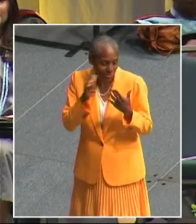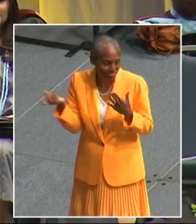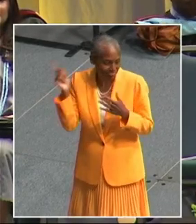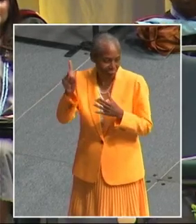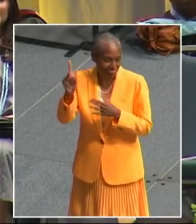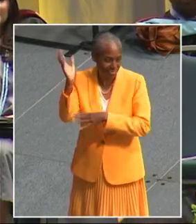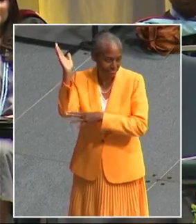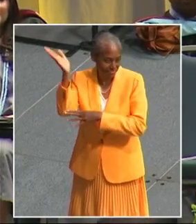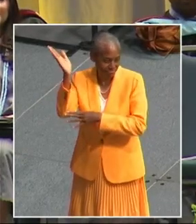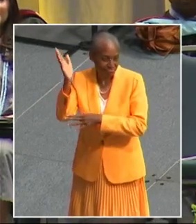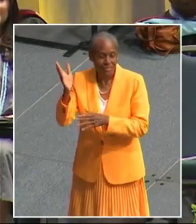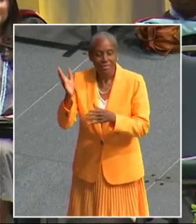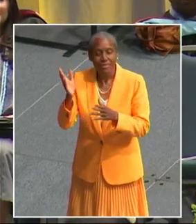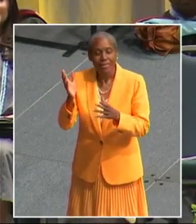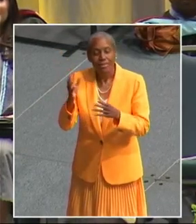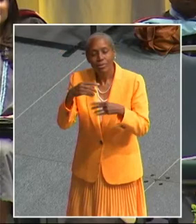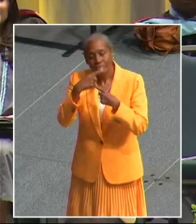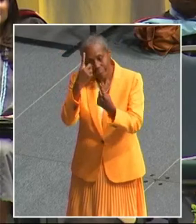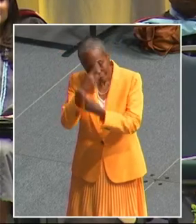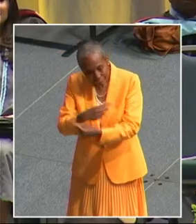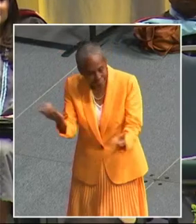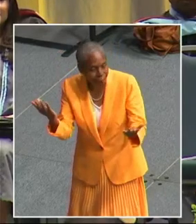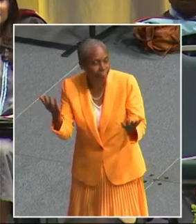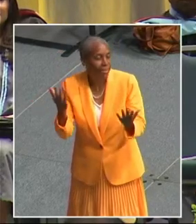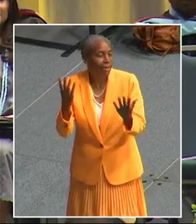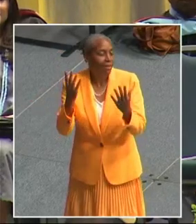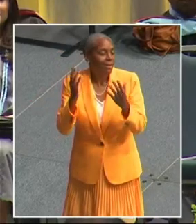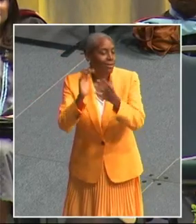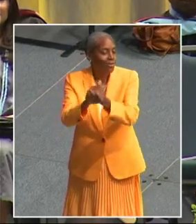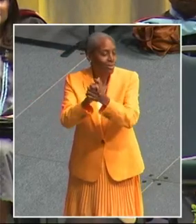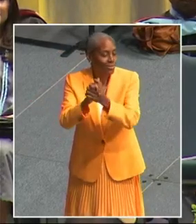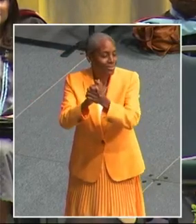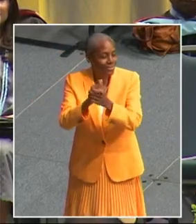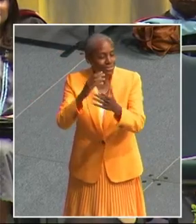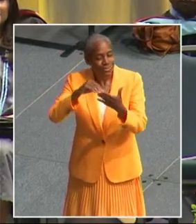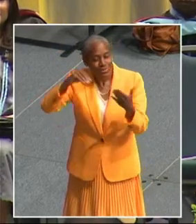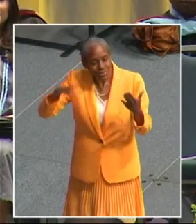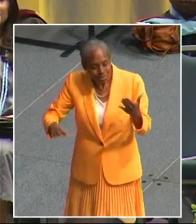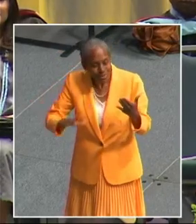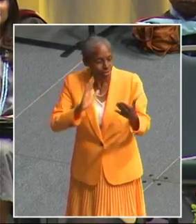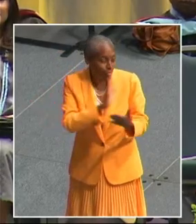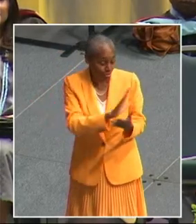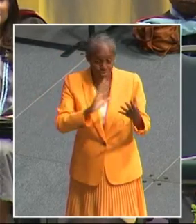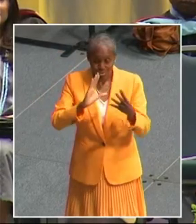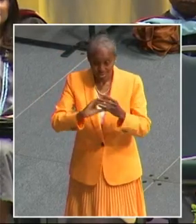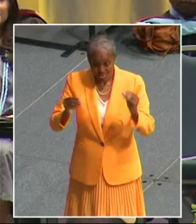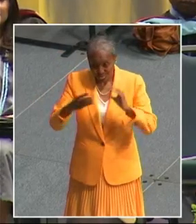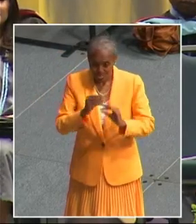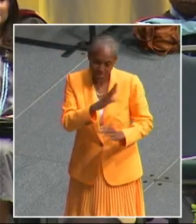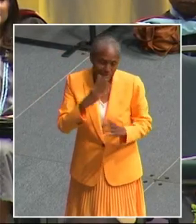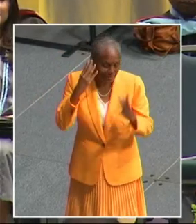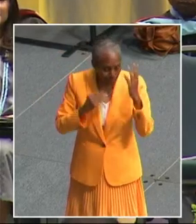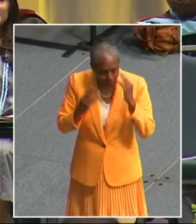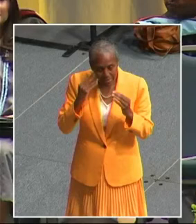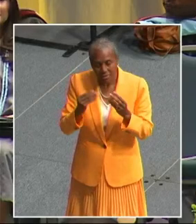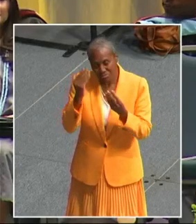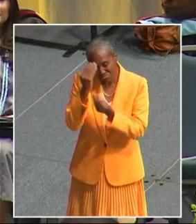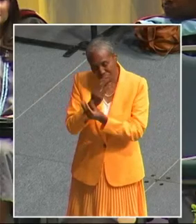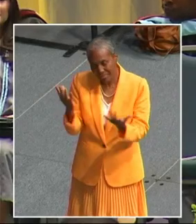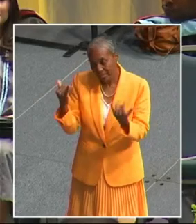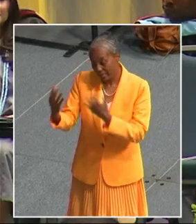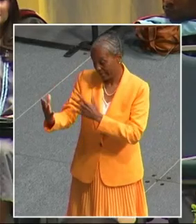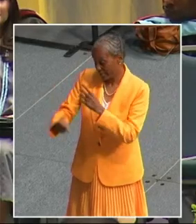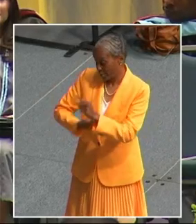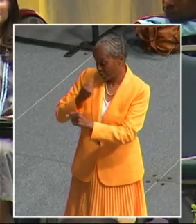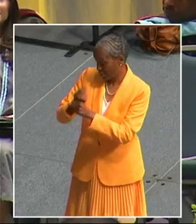podium, to offer a congratulatory message to our students, to really share their story and their experience. And so this year, we are